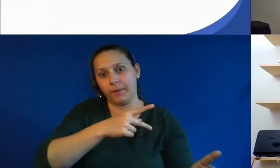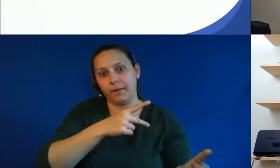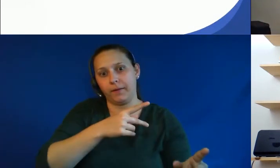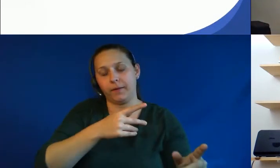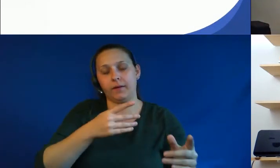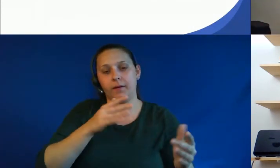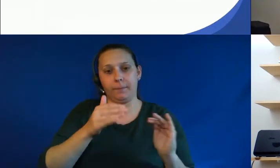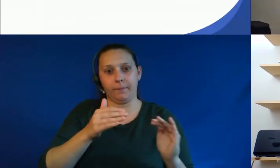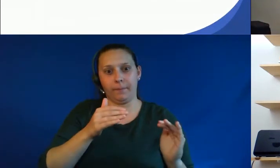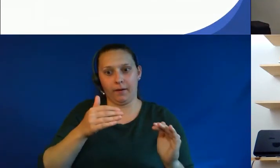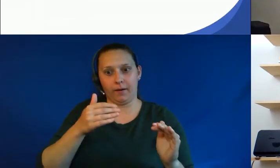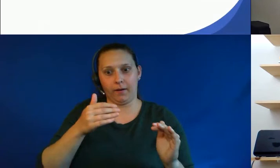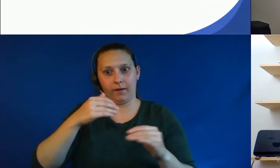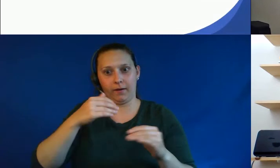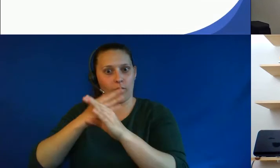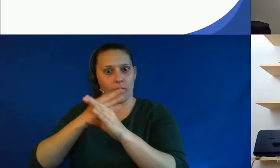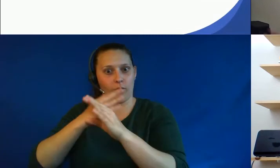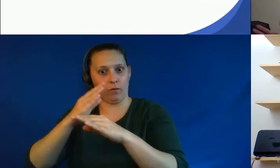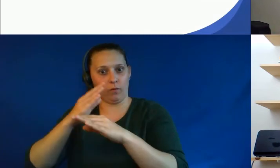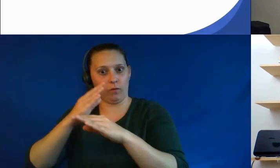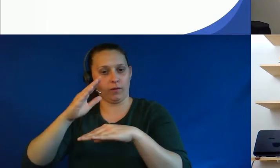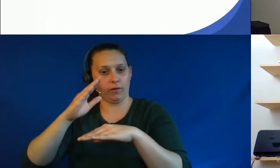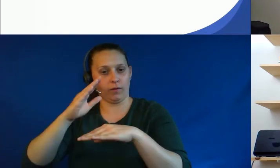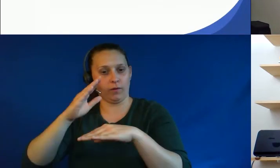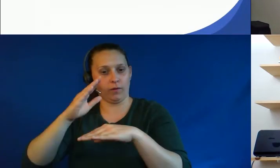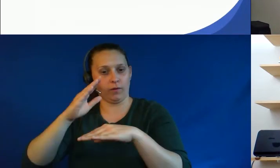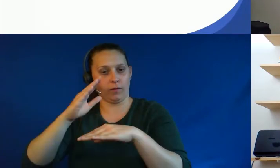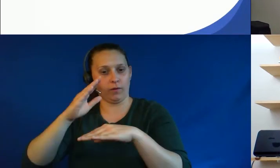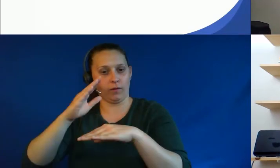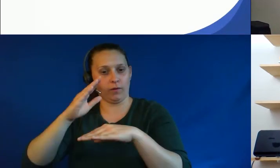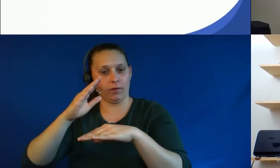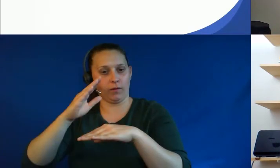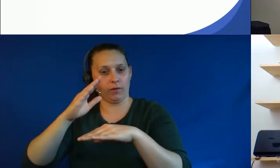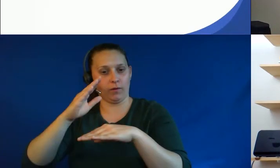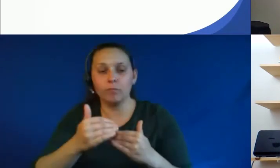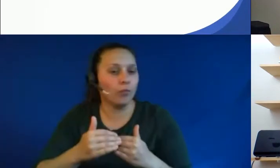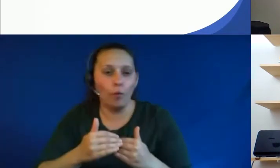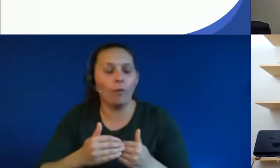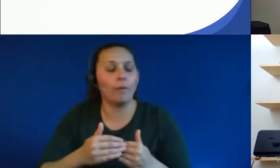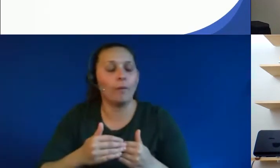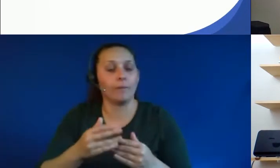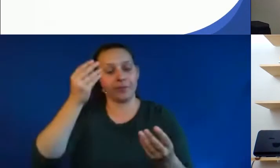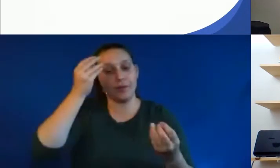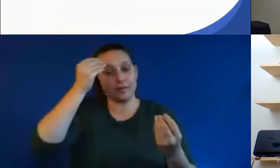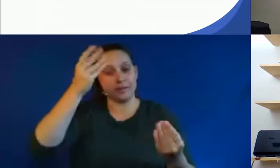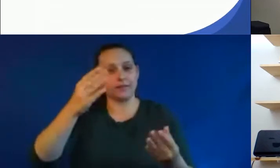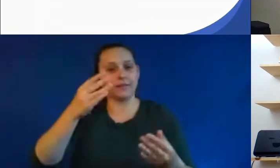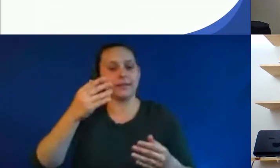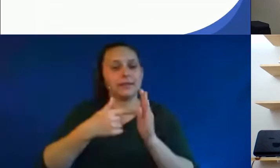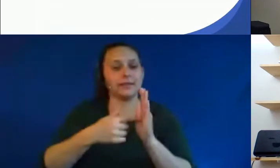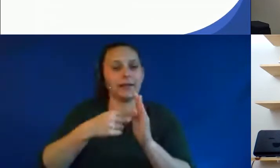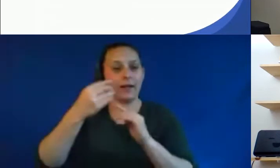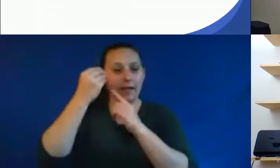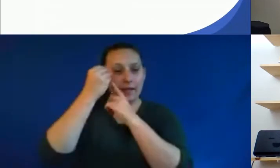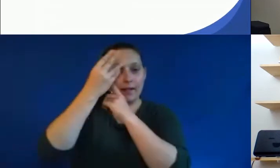no limitation to what they can't see. In a lot of cases, the data that they get, for example, the retina photo of the back of the